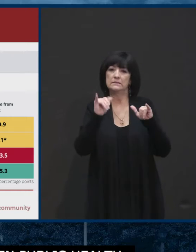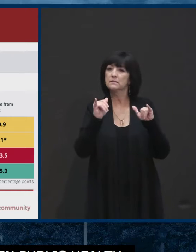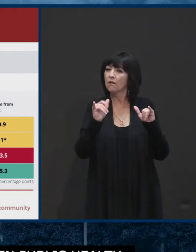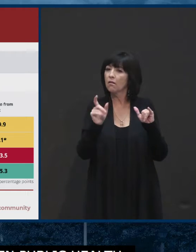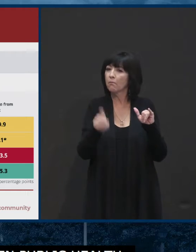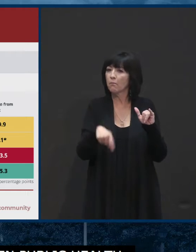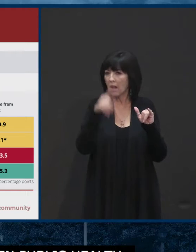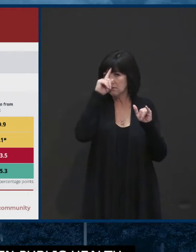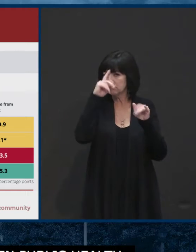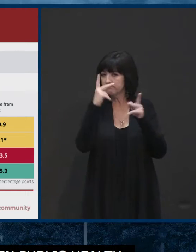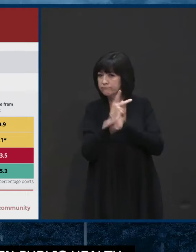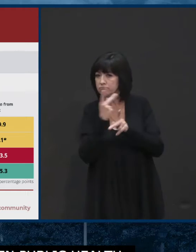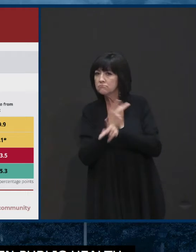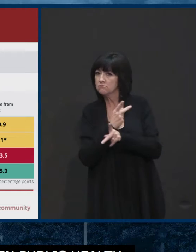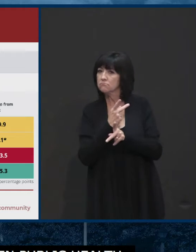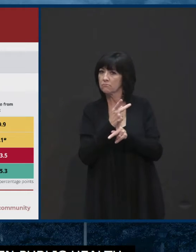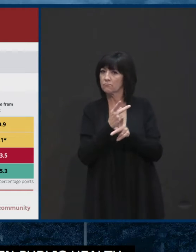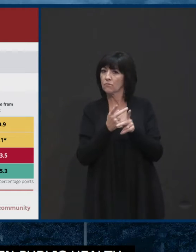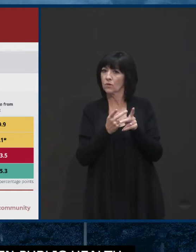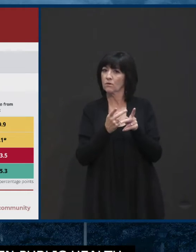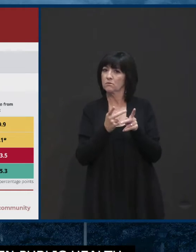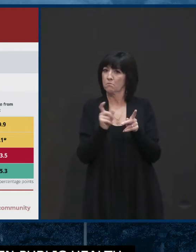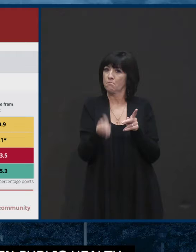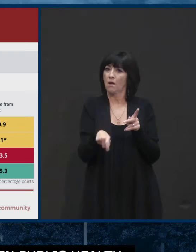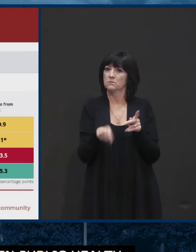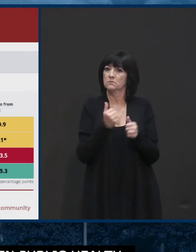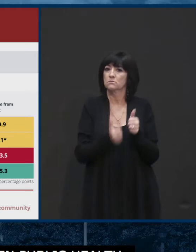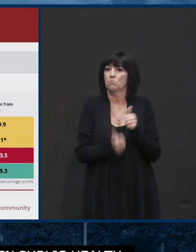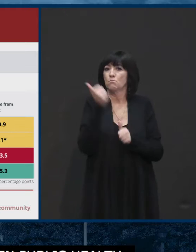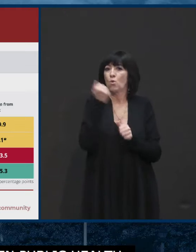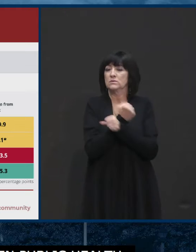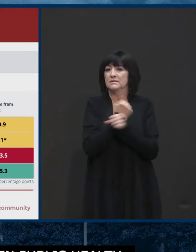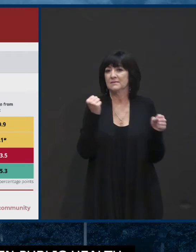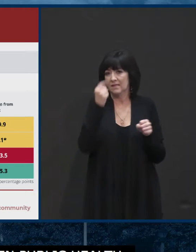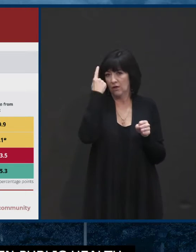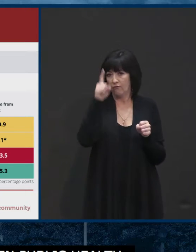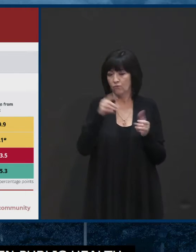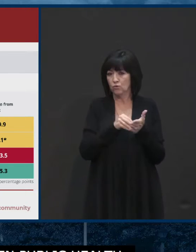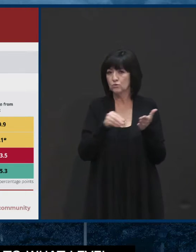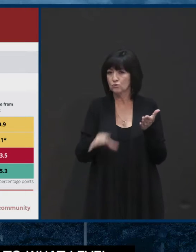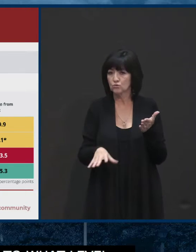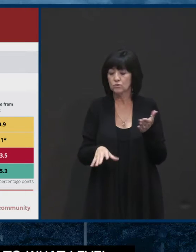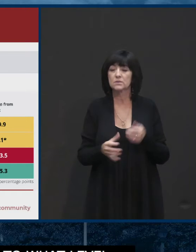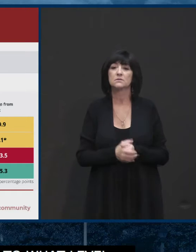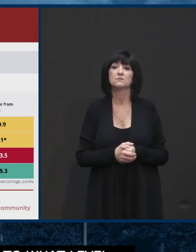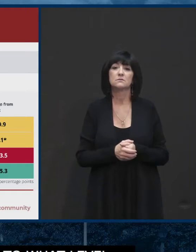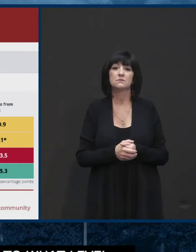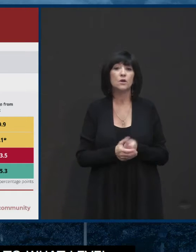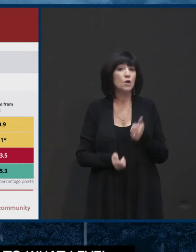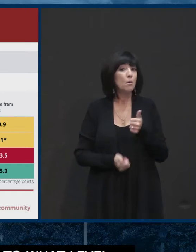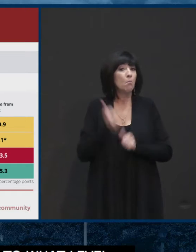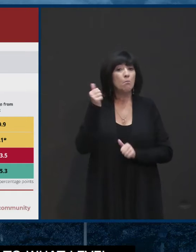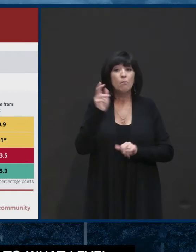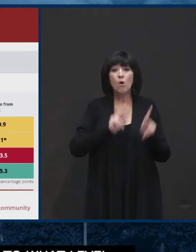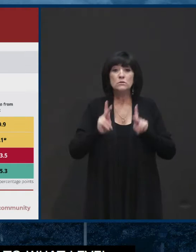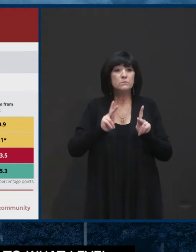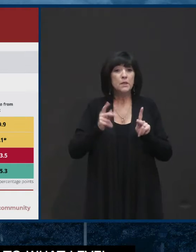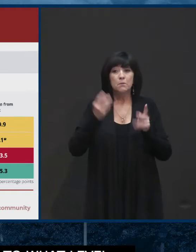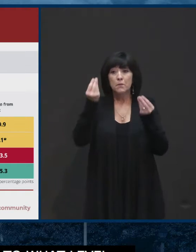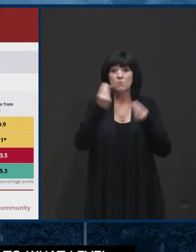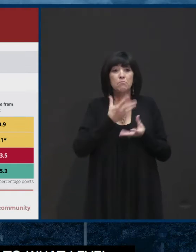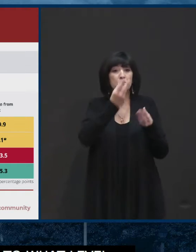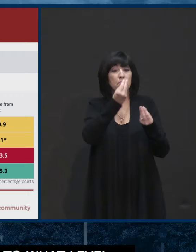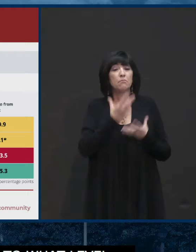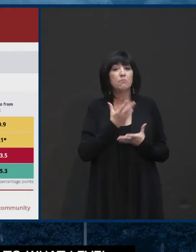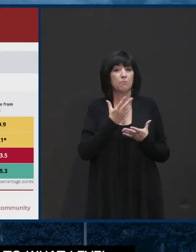level they need to be in school or not. What I know is, and what I hear from most people is, the best situation is to have as